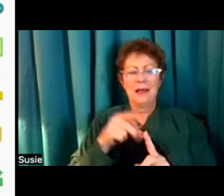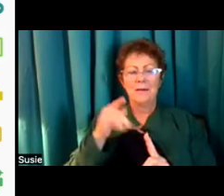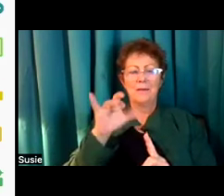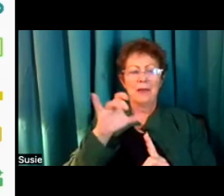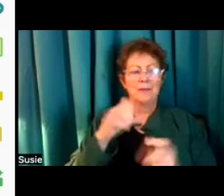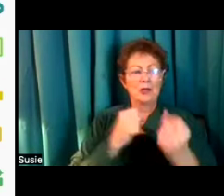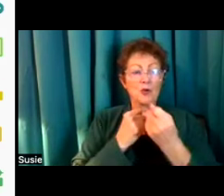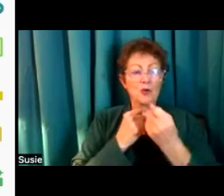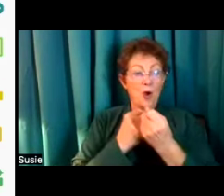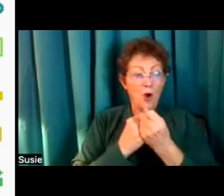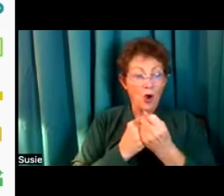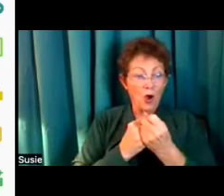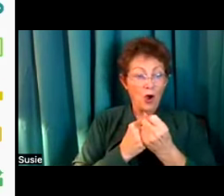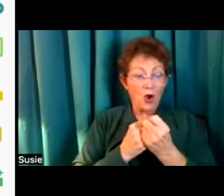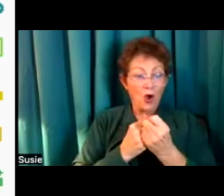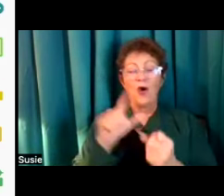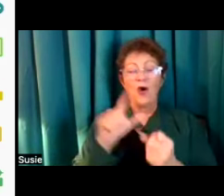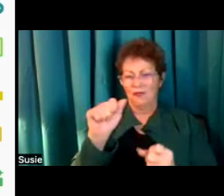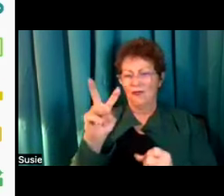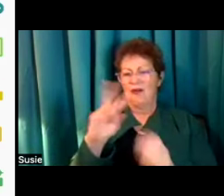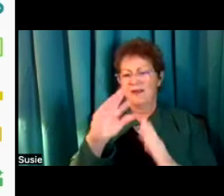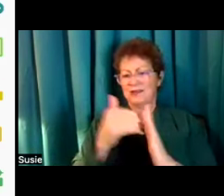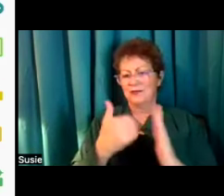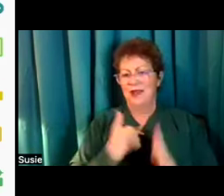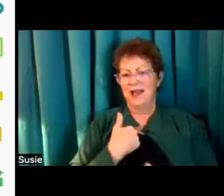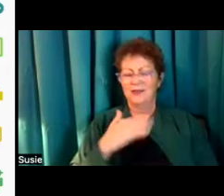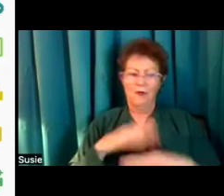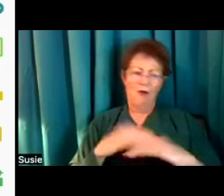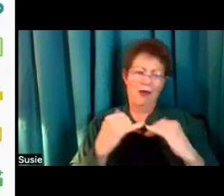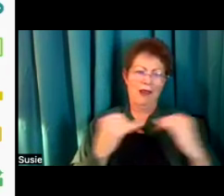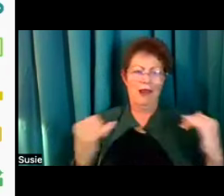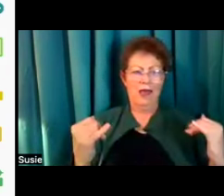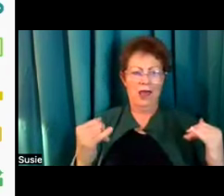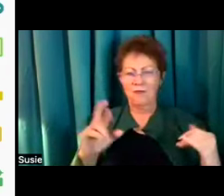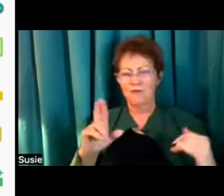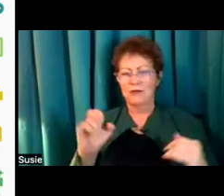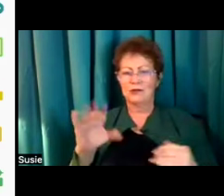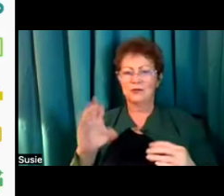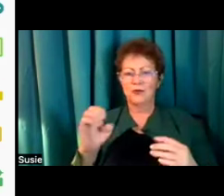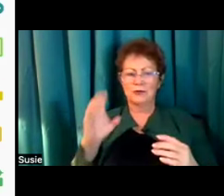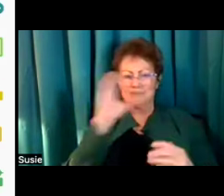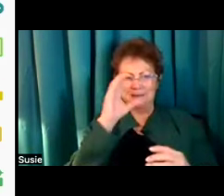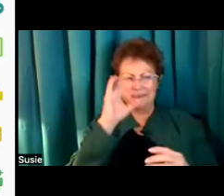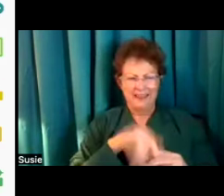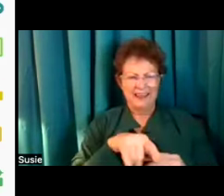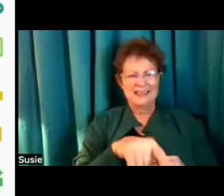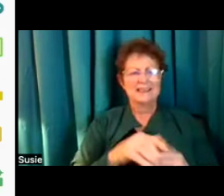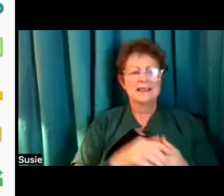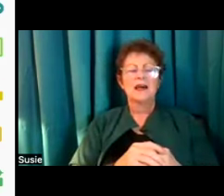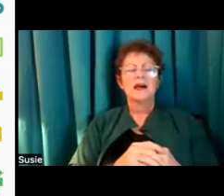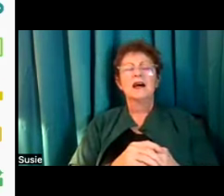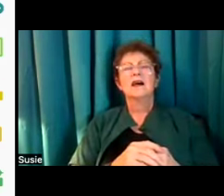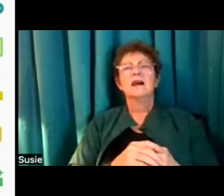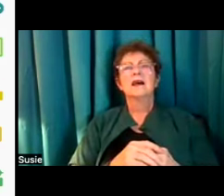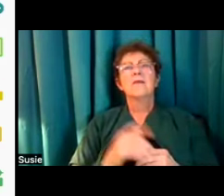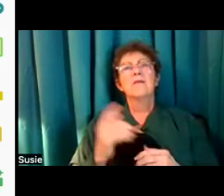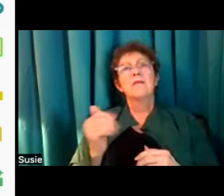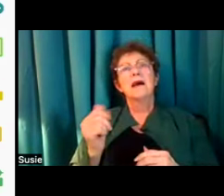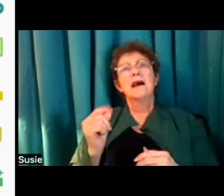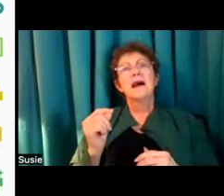the Law Center also has an online resource describing this test. But at least